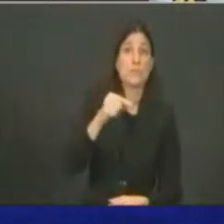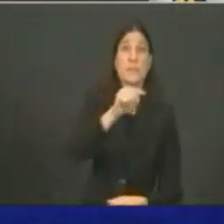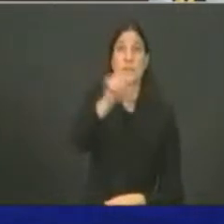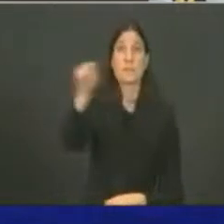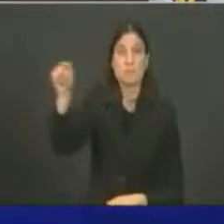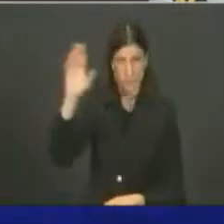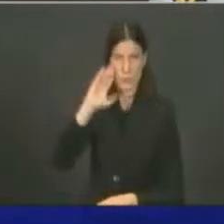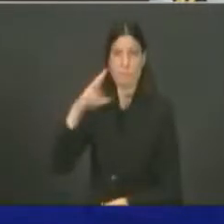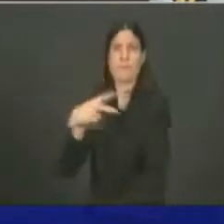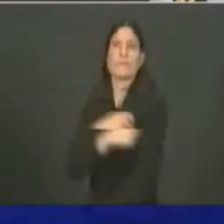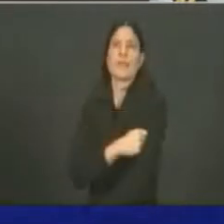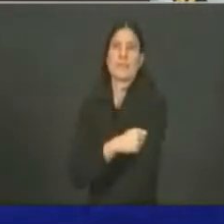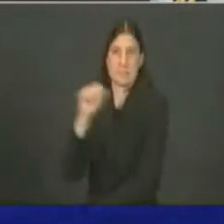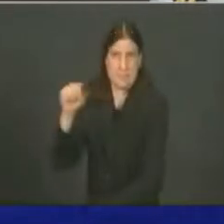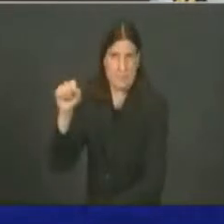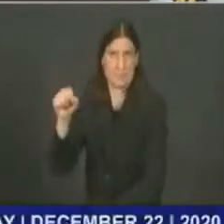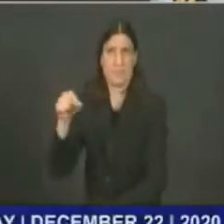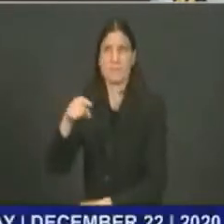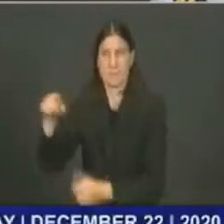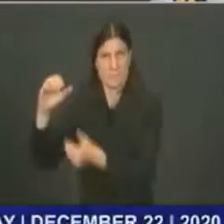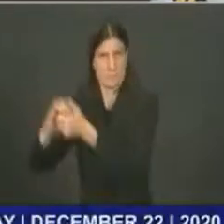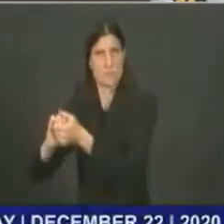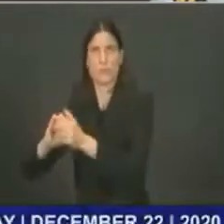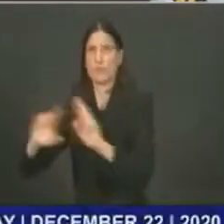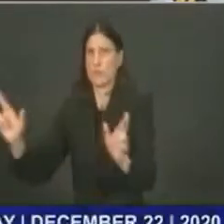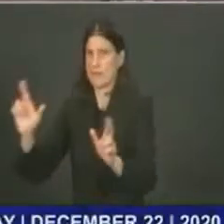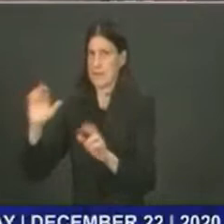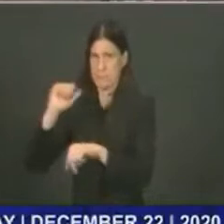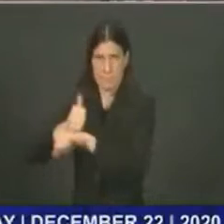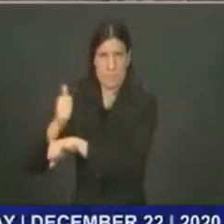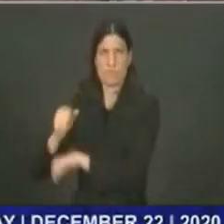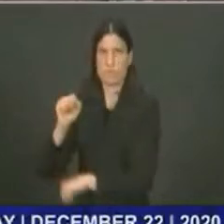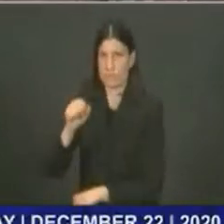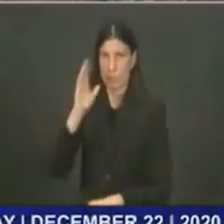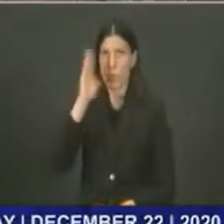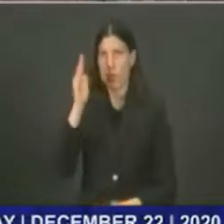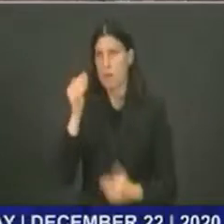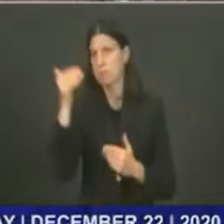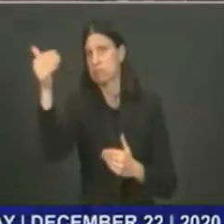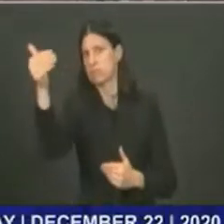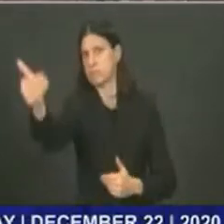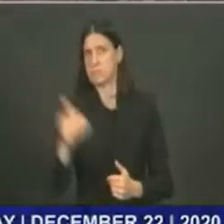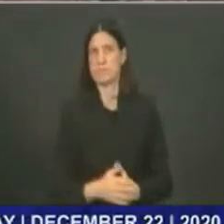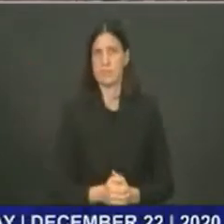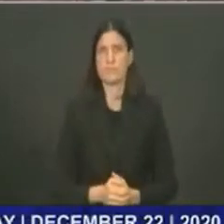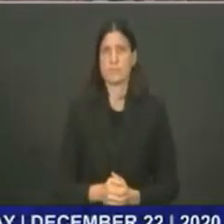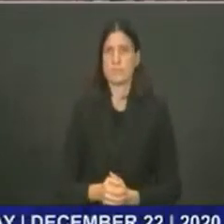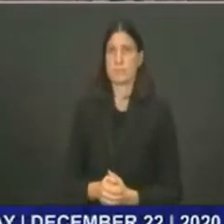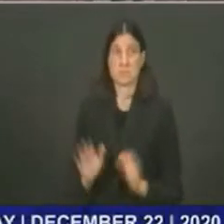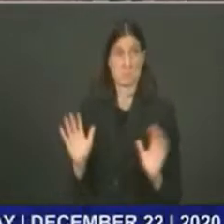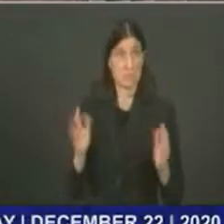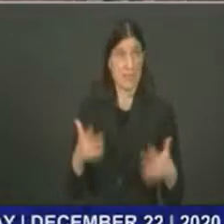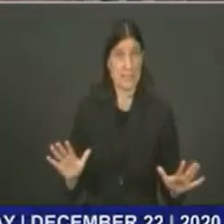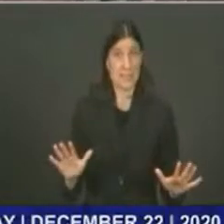partners like CVS and Walgreens will be a part of that approach. Thanks, everyone.